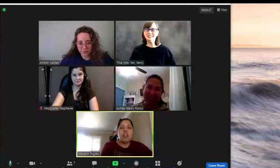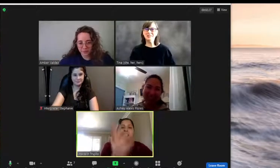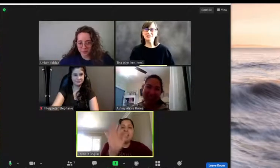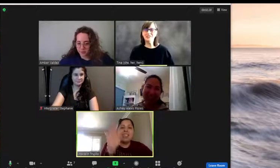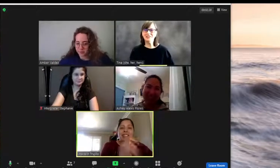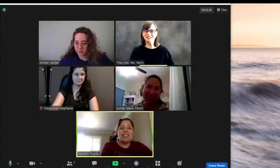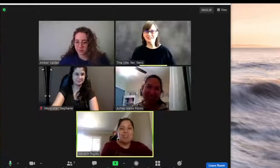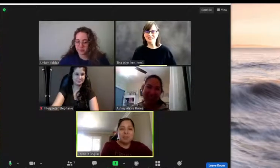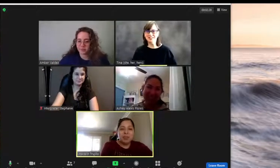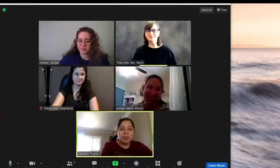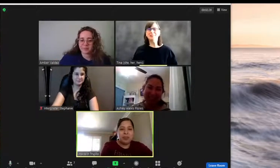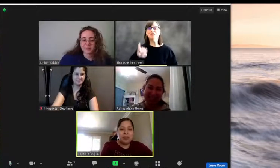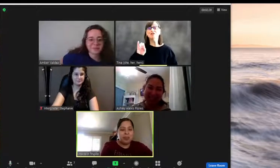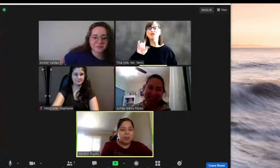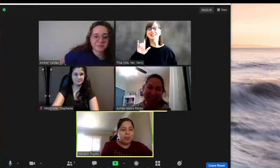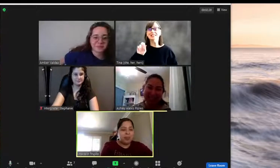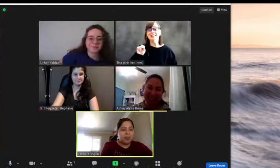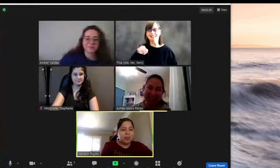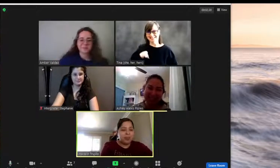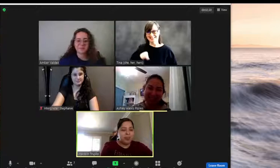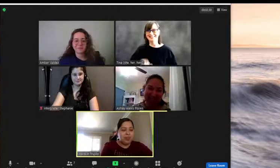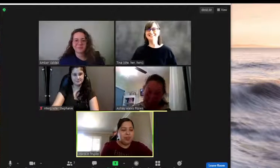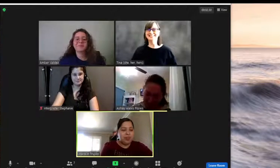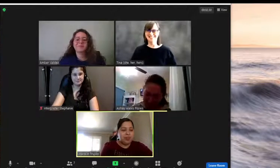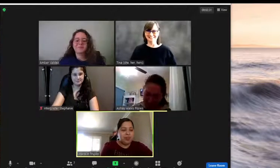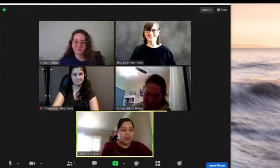Nice to meet you too, Jocelyn. Ashley.